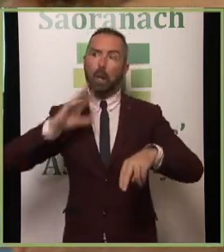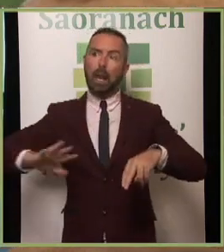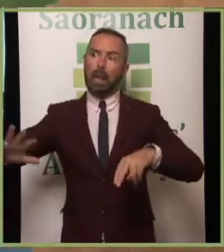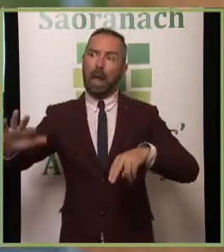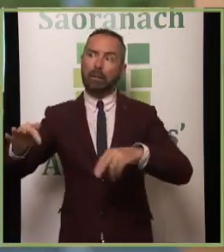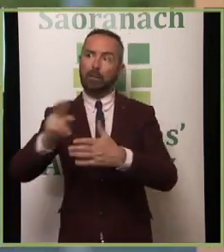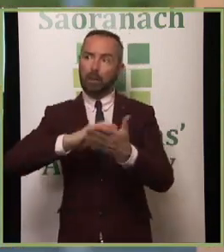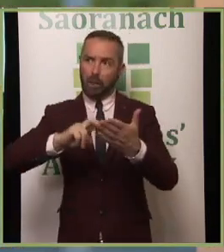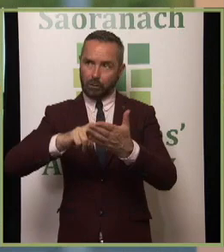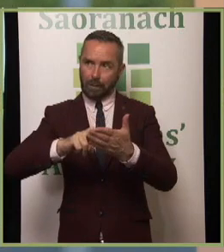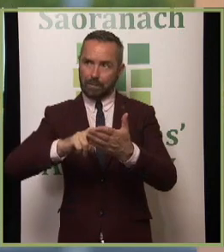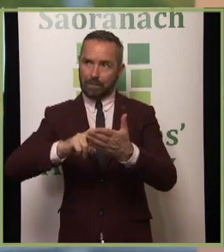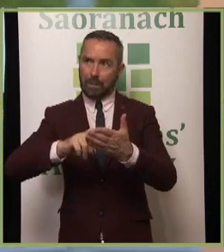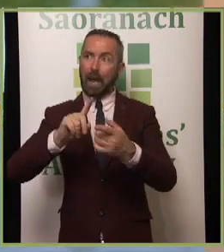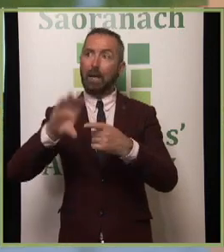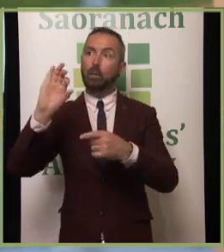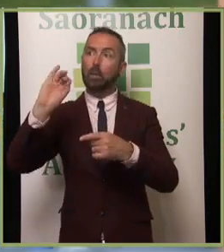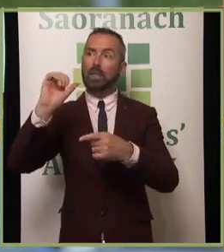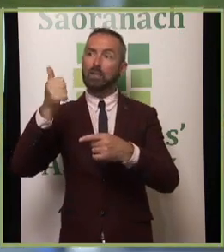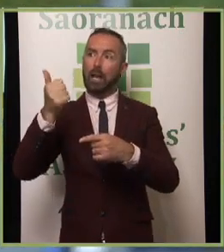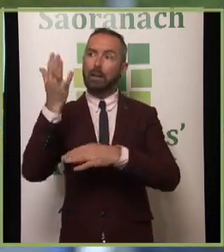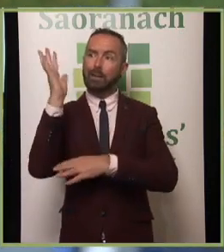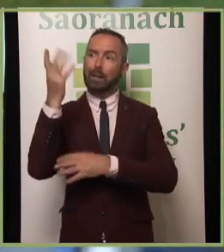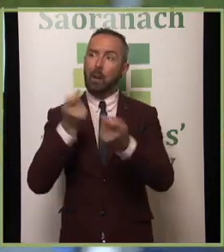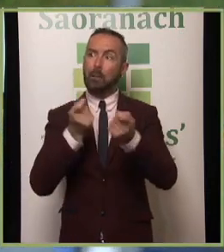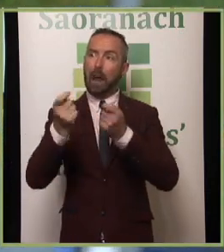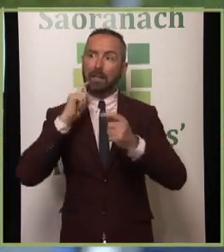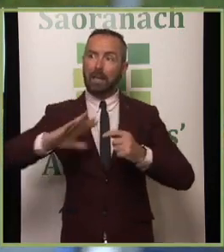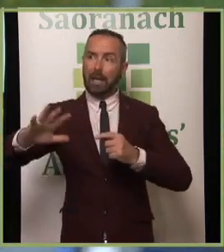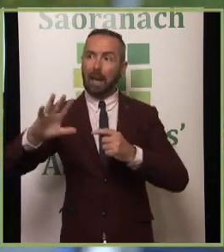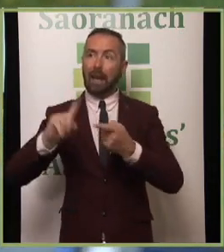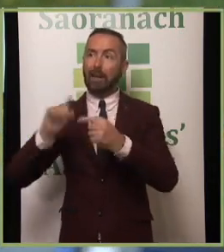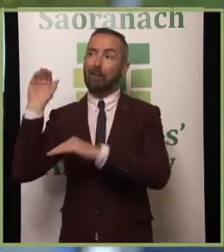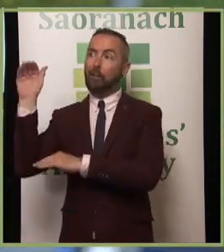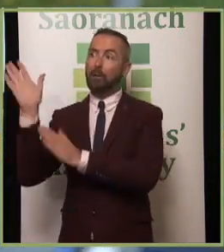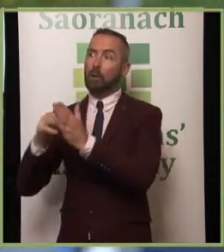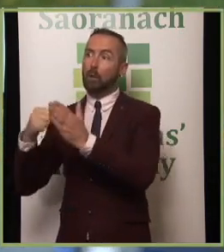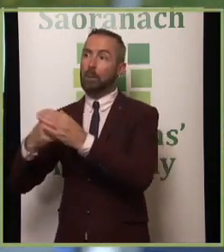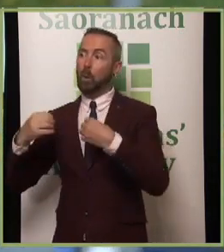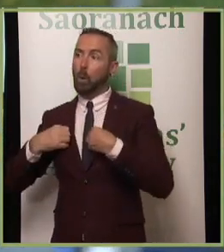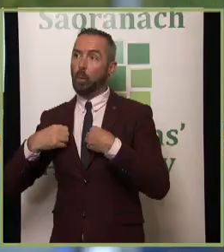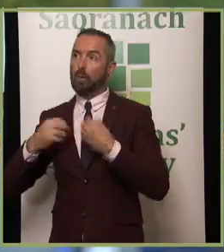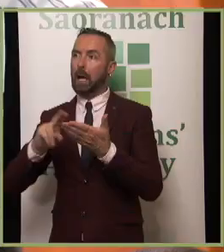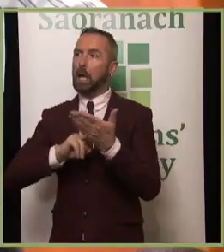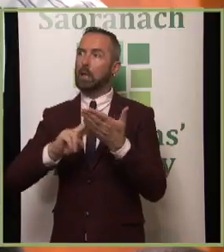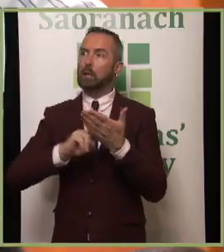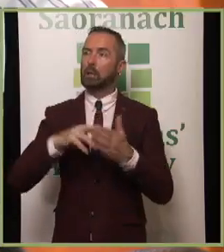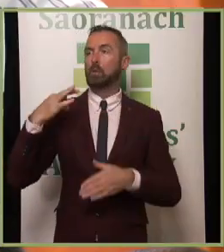contract. They're going to manage that land, and the new entity is going to own the land and draw down the forest premium.